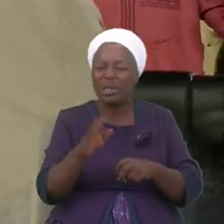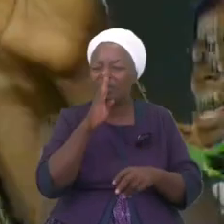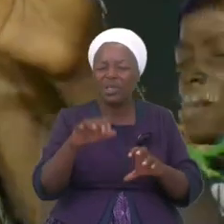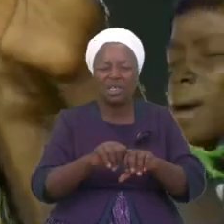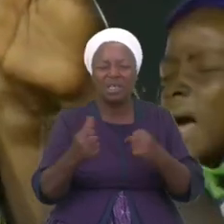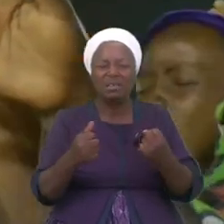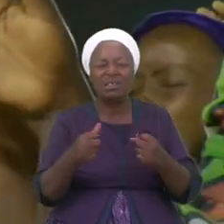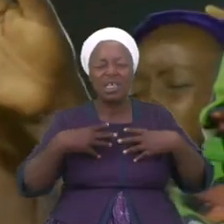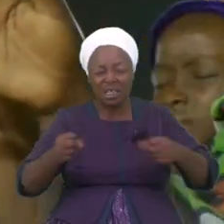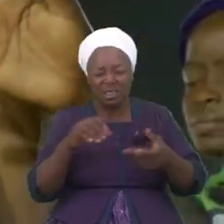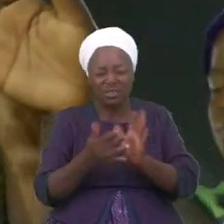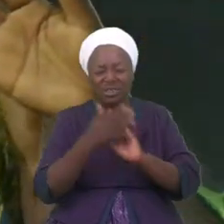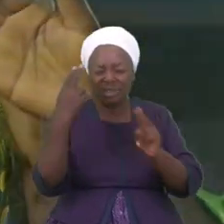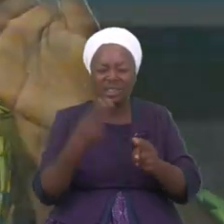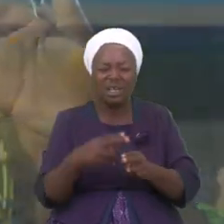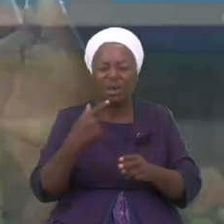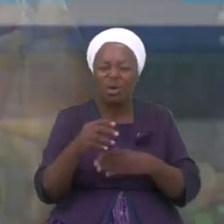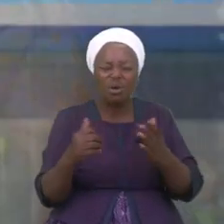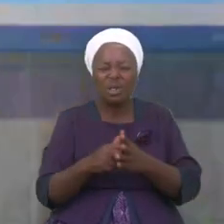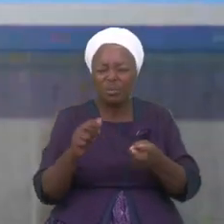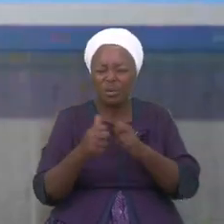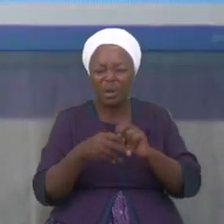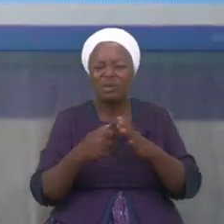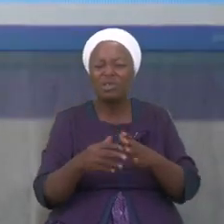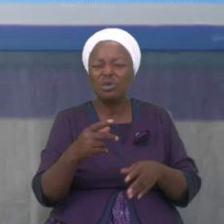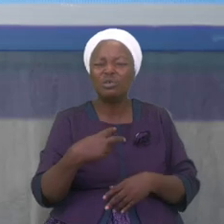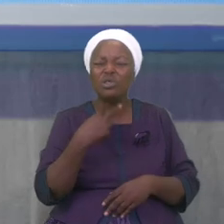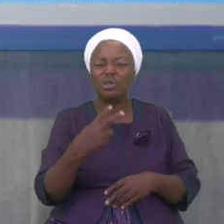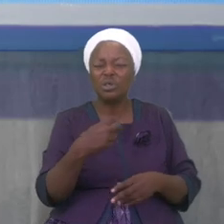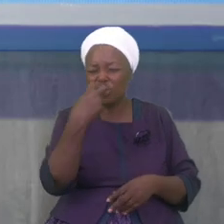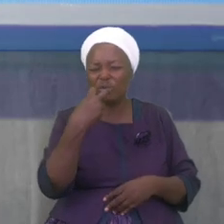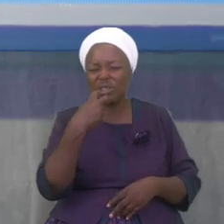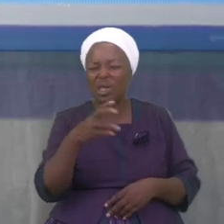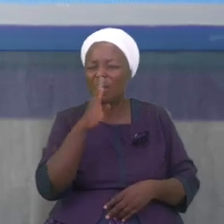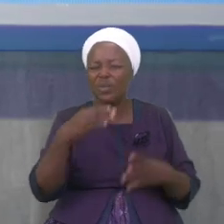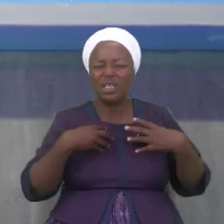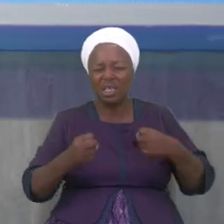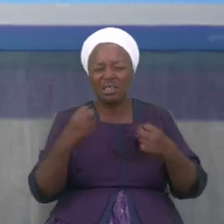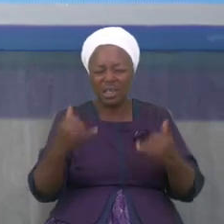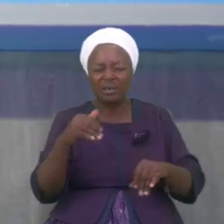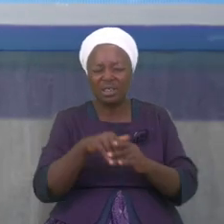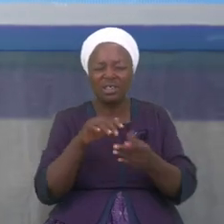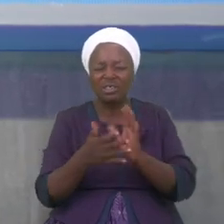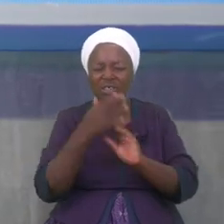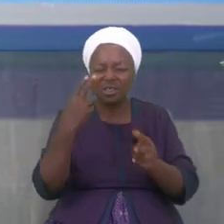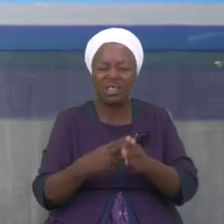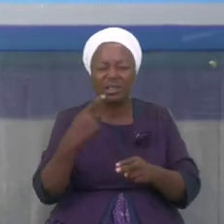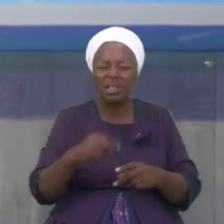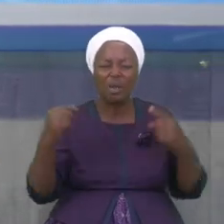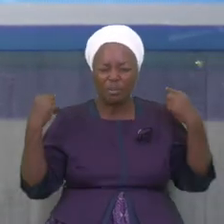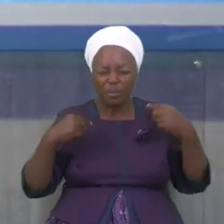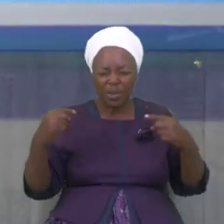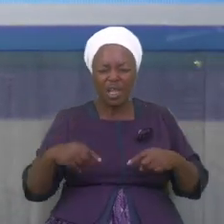Jesus' name. Impediment in your speech, be healed in Jesus' name. The pain of